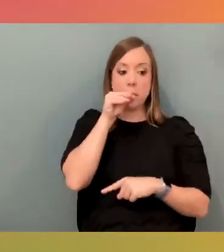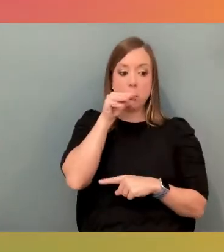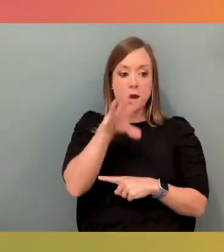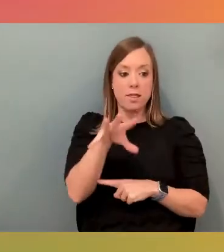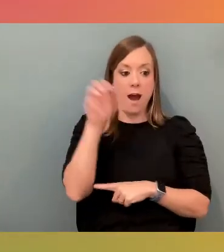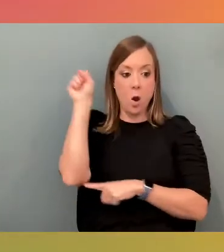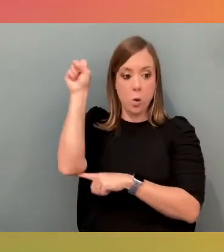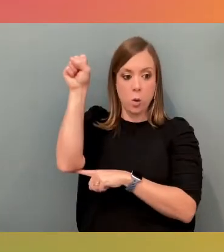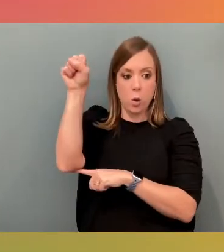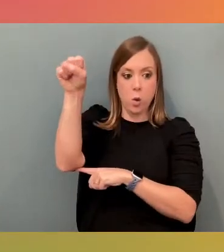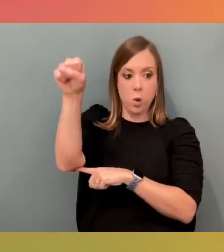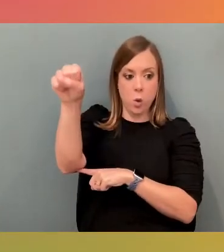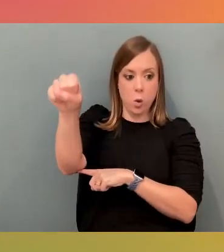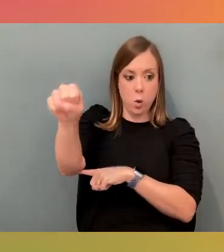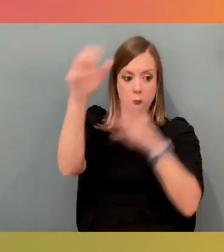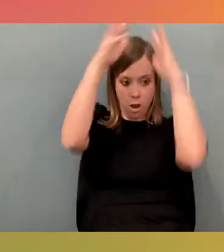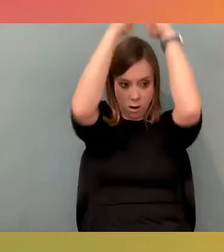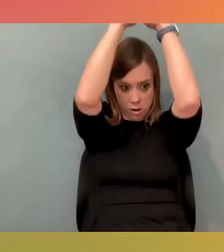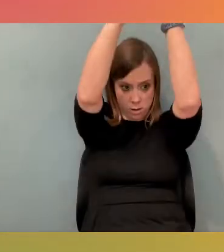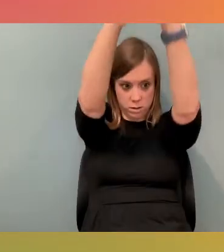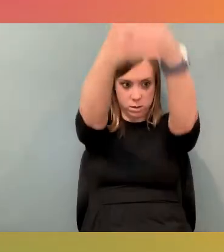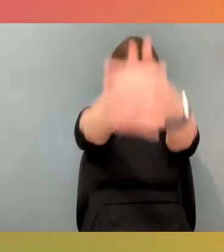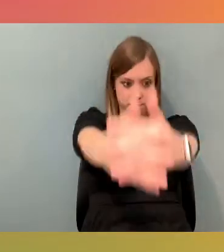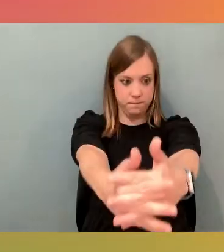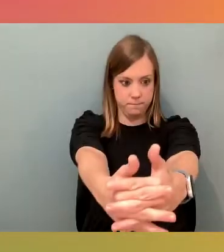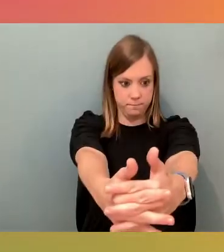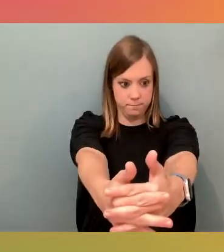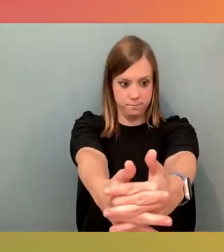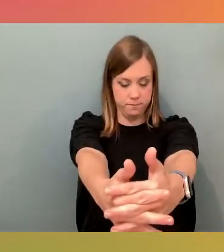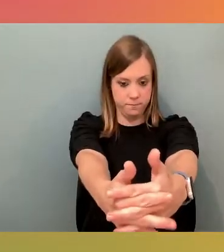humble warrior. 1 breath.